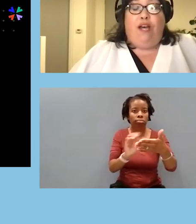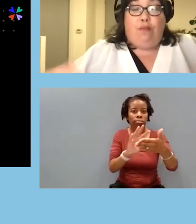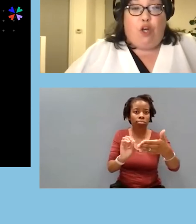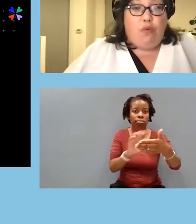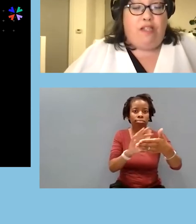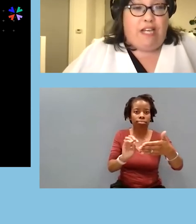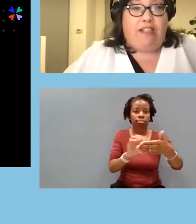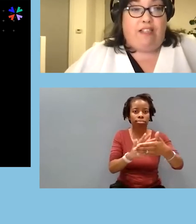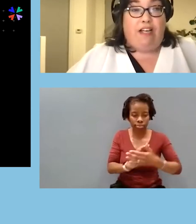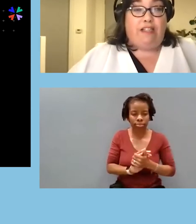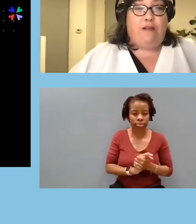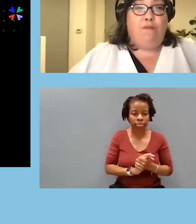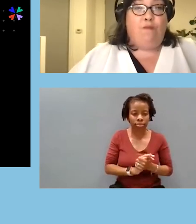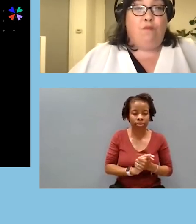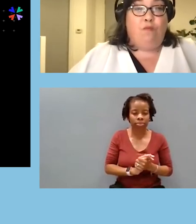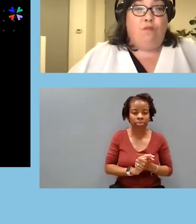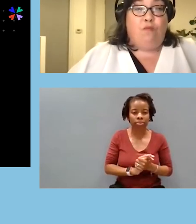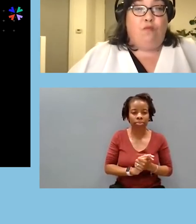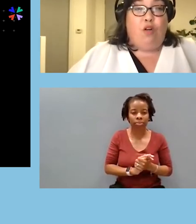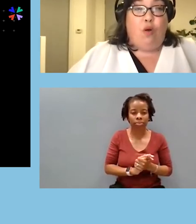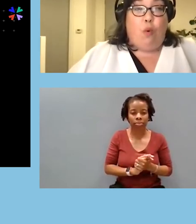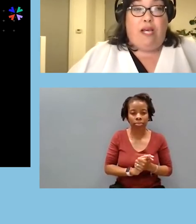But if we go to the next slide,